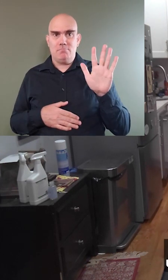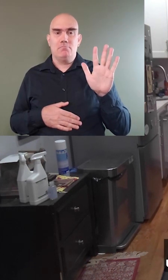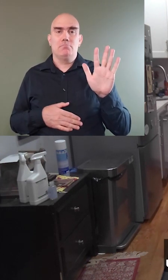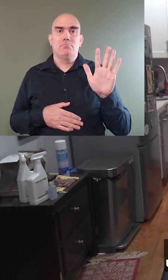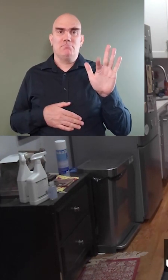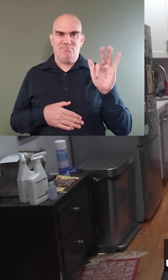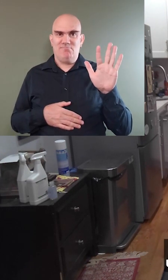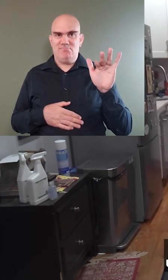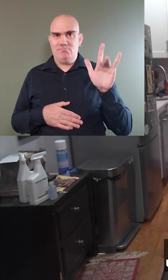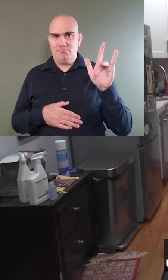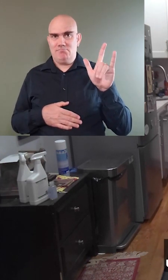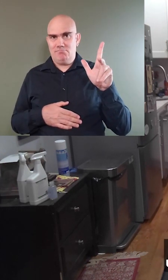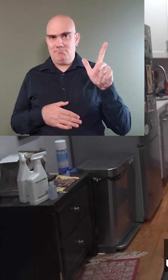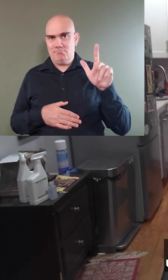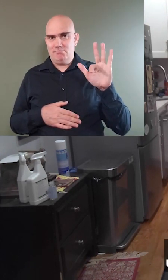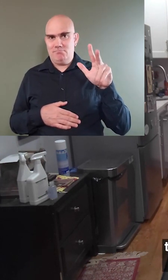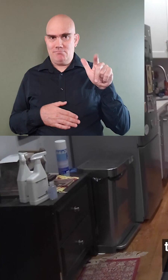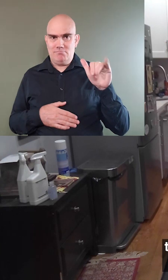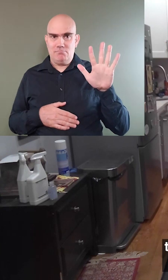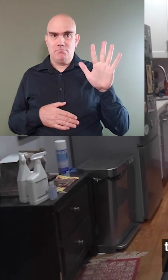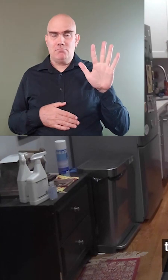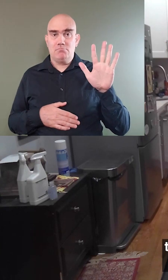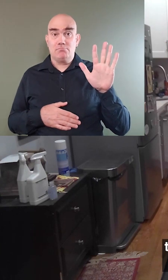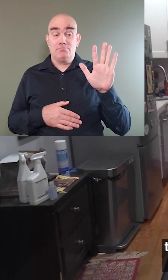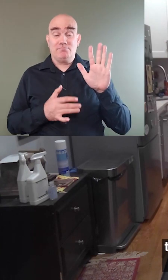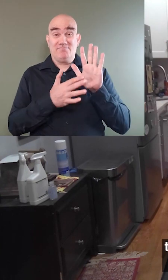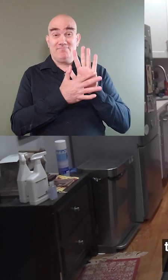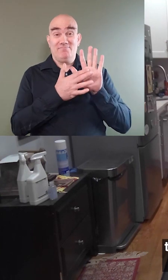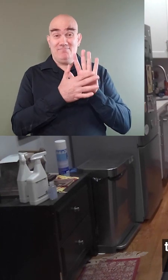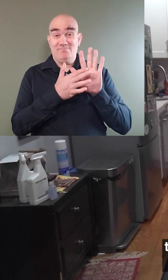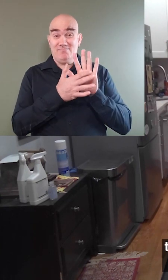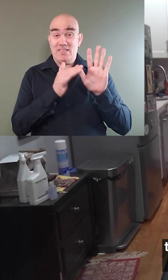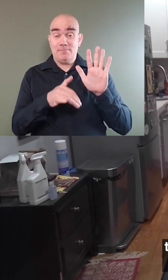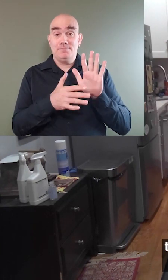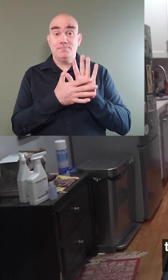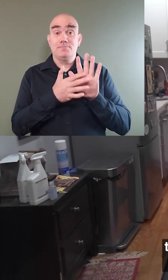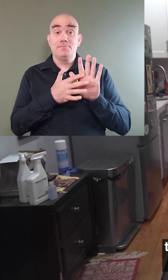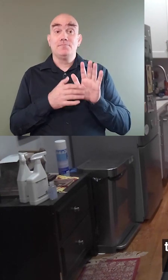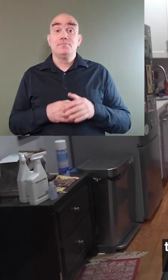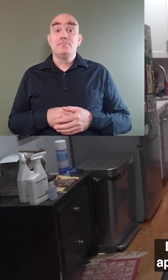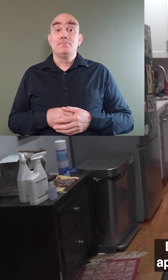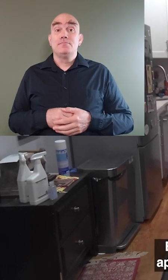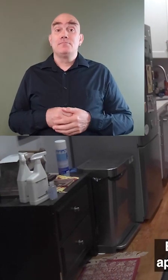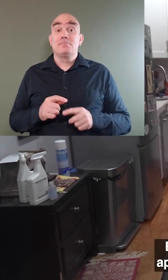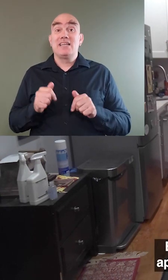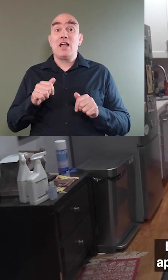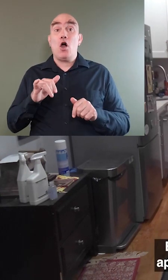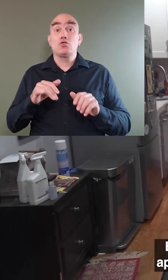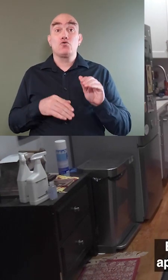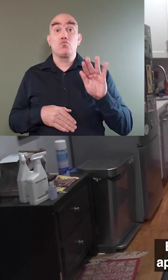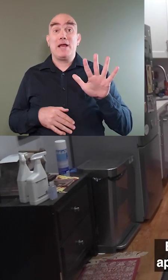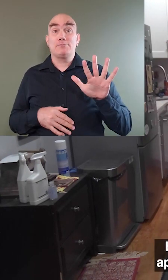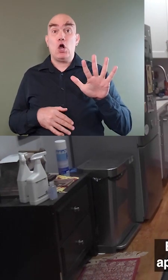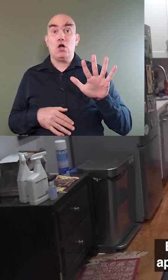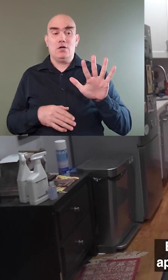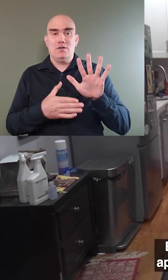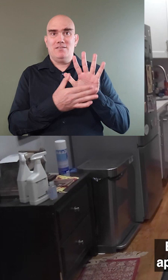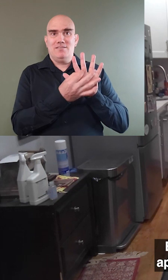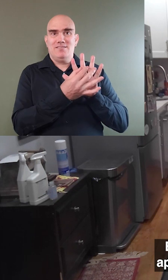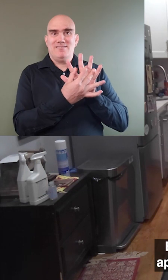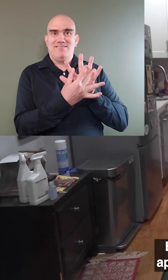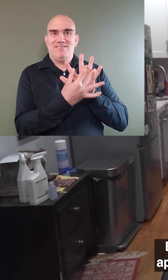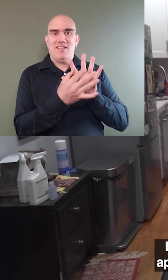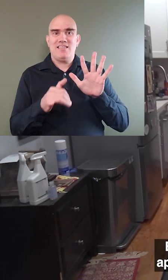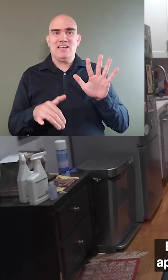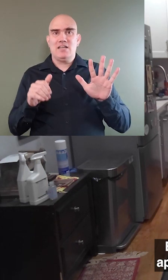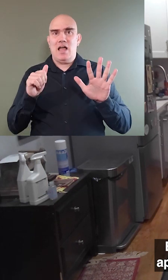the knuckles, unbending the knuckles. The ones that attach your fingers to your palm. But they can also